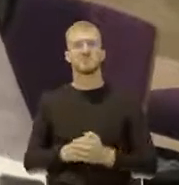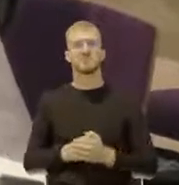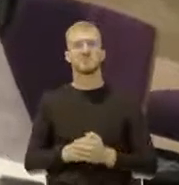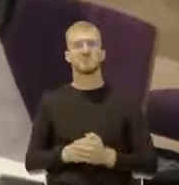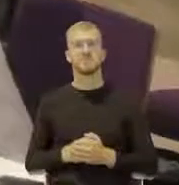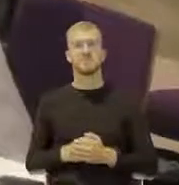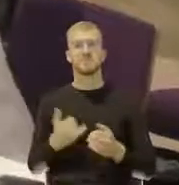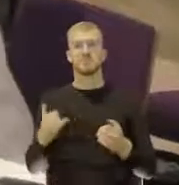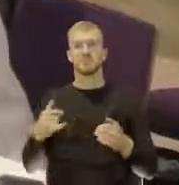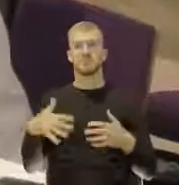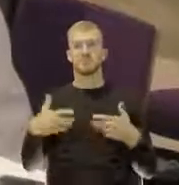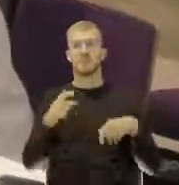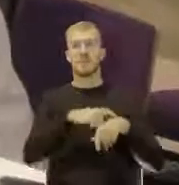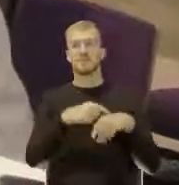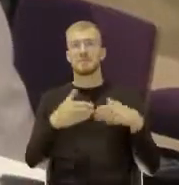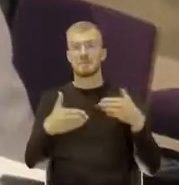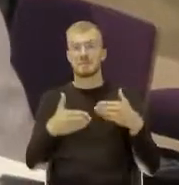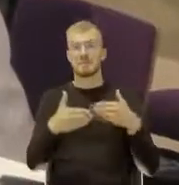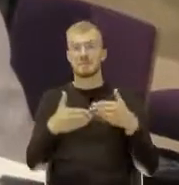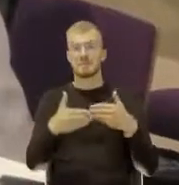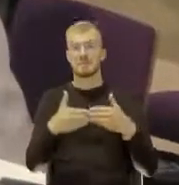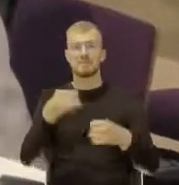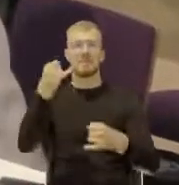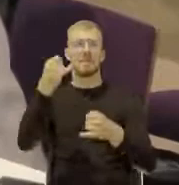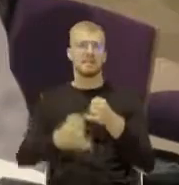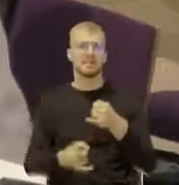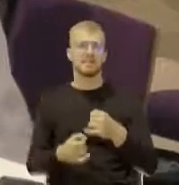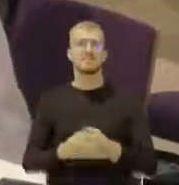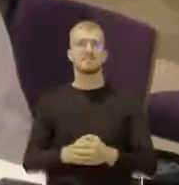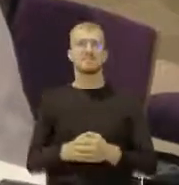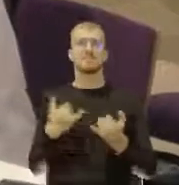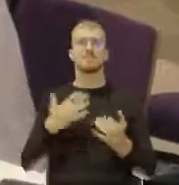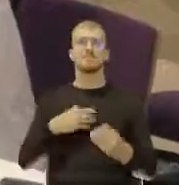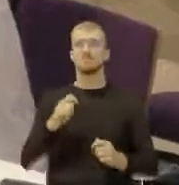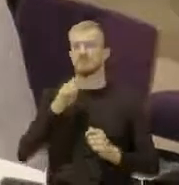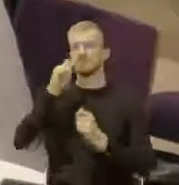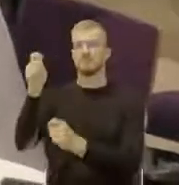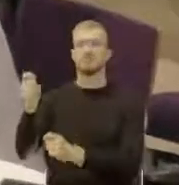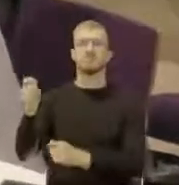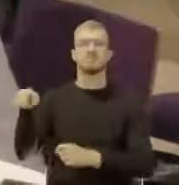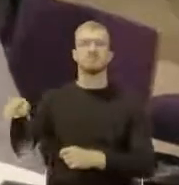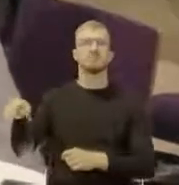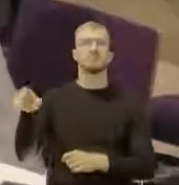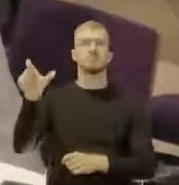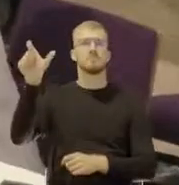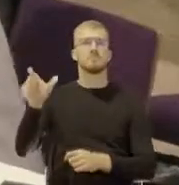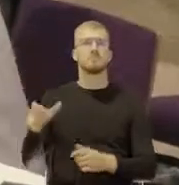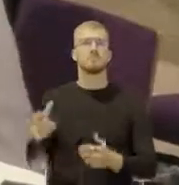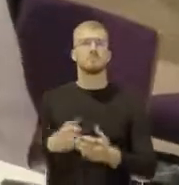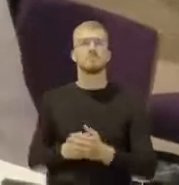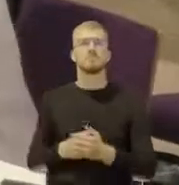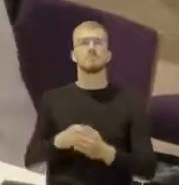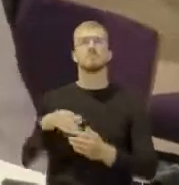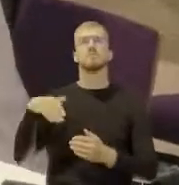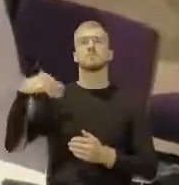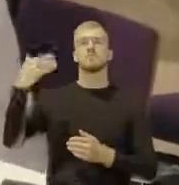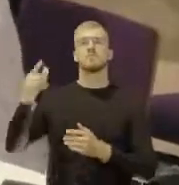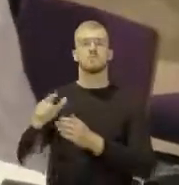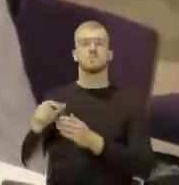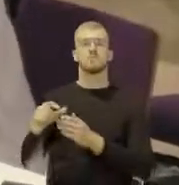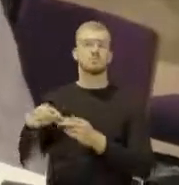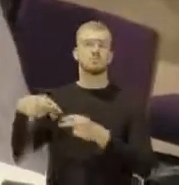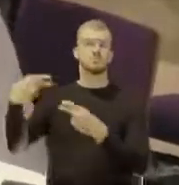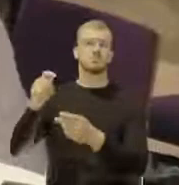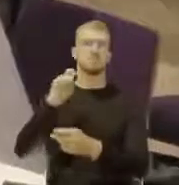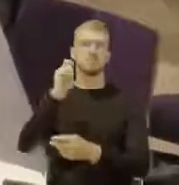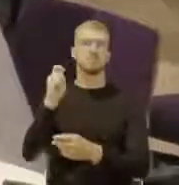Shipra Narangshuri, and then I'm going to give the floor to Chris Williams, both colleagues from UN Habitat, with the difference that Shipra has